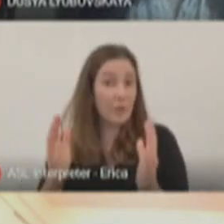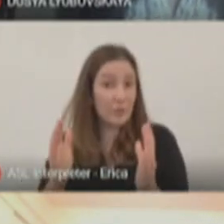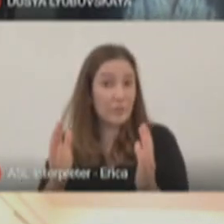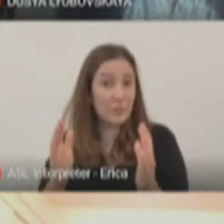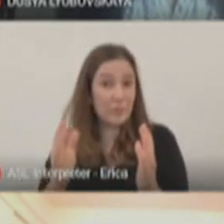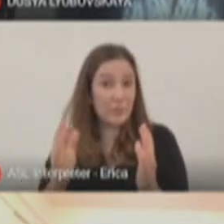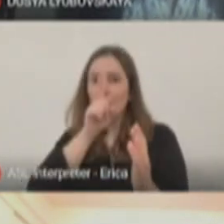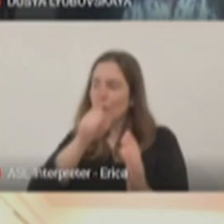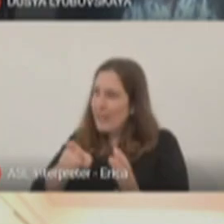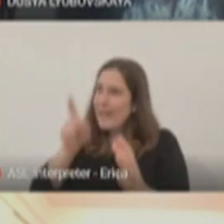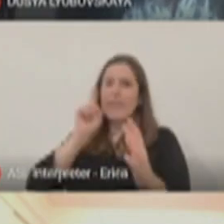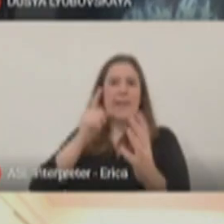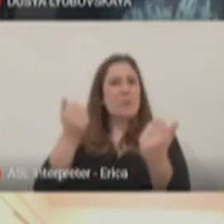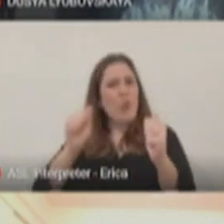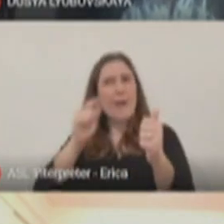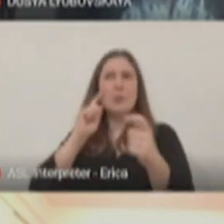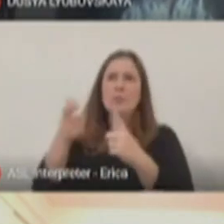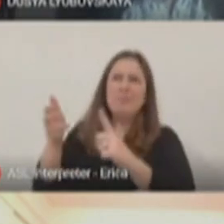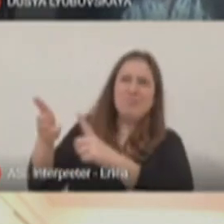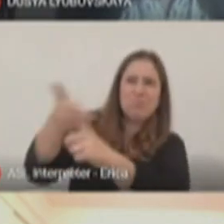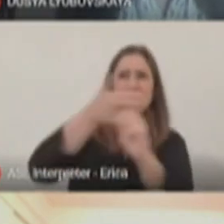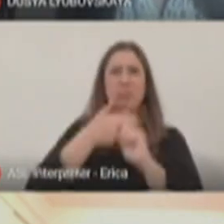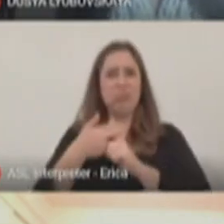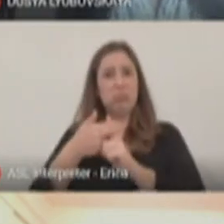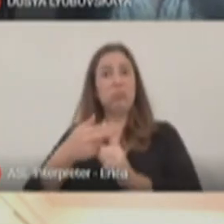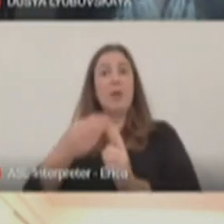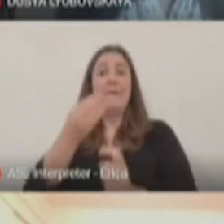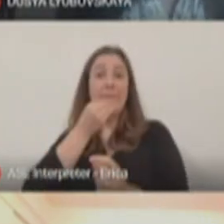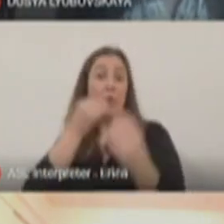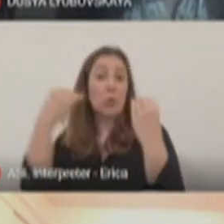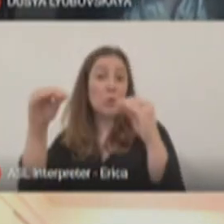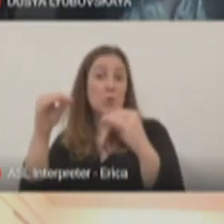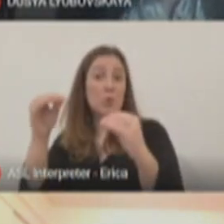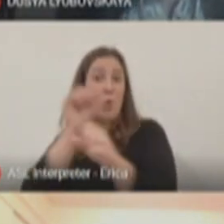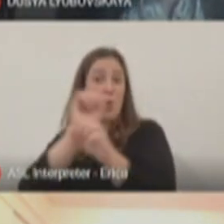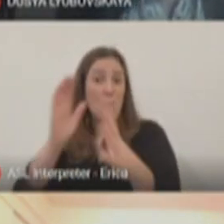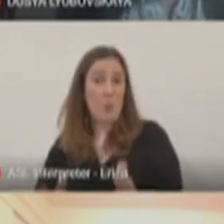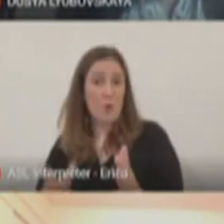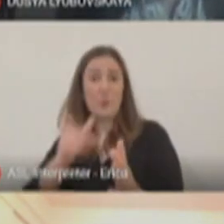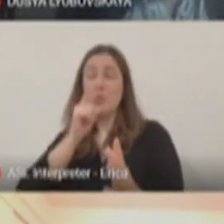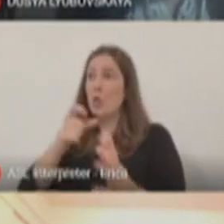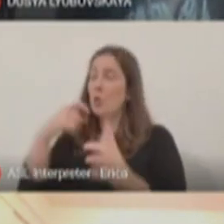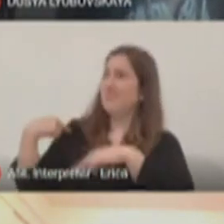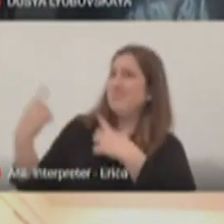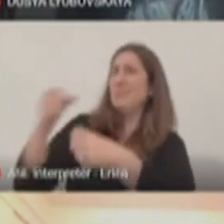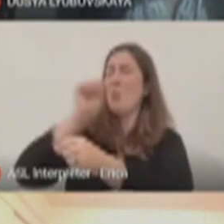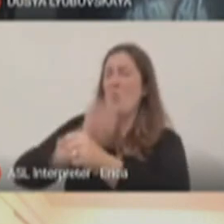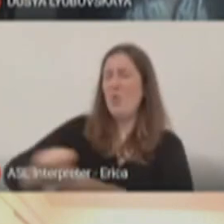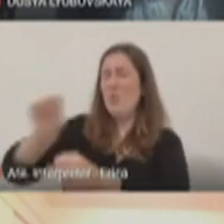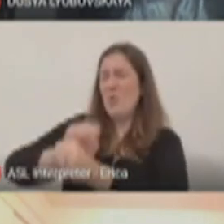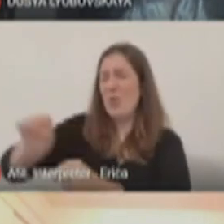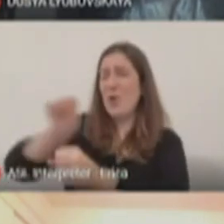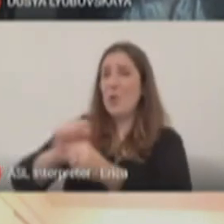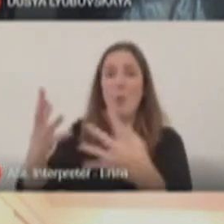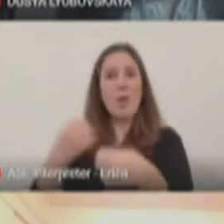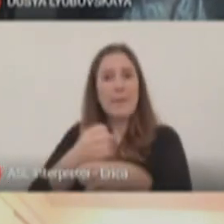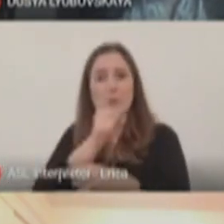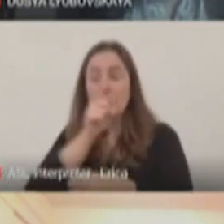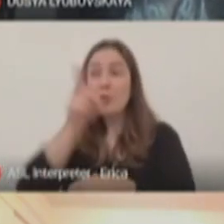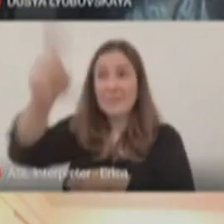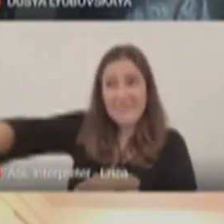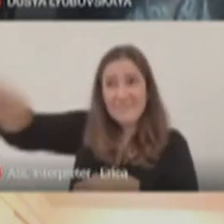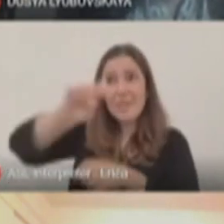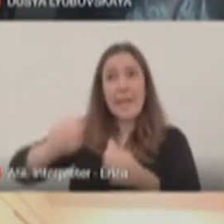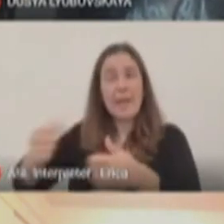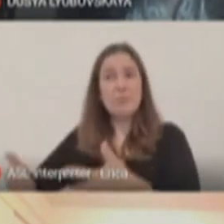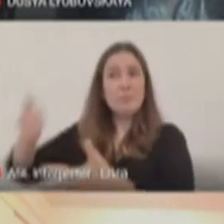to target those folks who are working in grocery stores, who have been working all through the pandemic, trying to ensure that we create access for folks. So we'll be